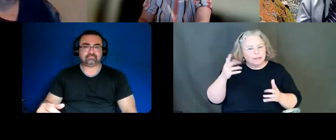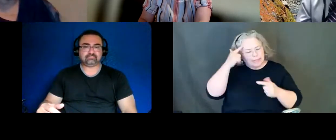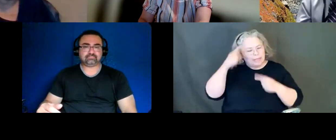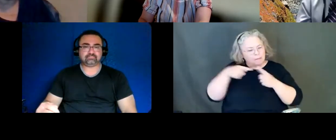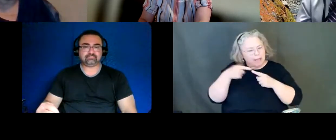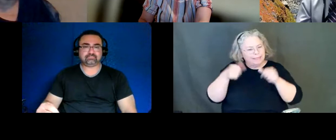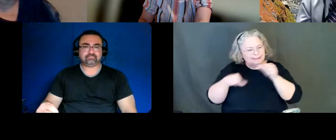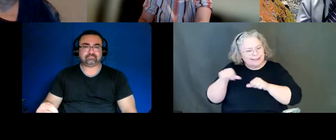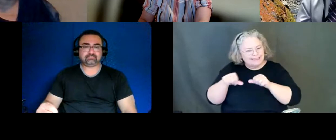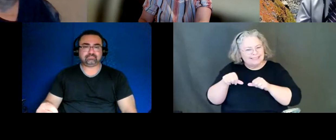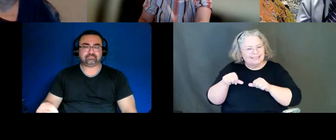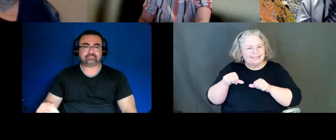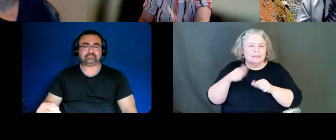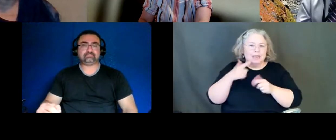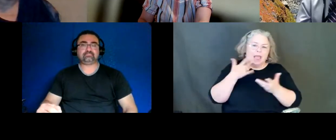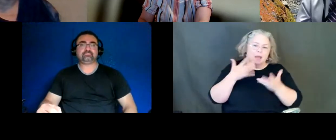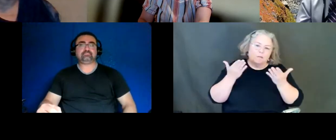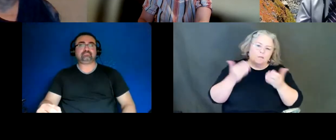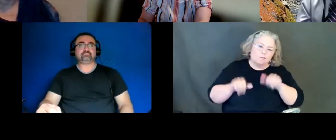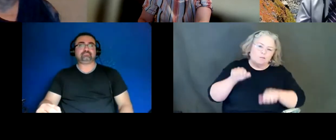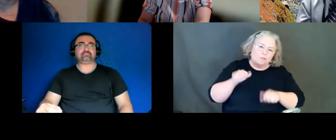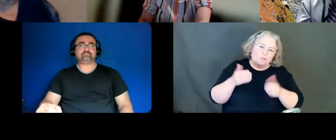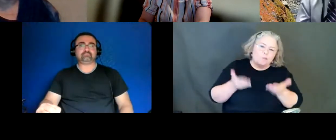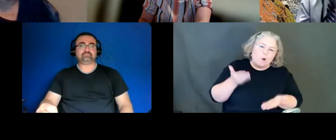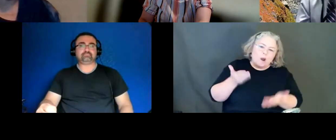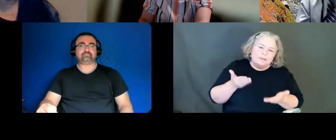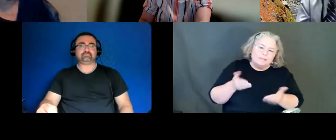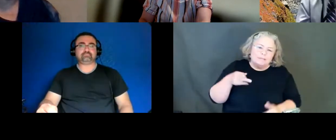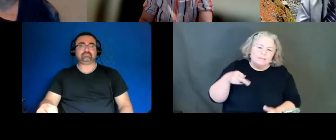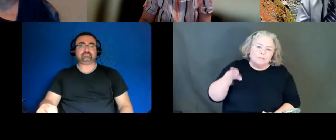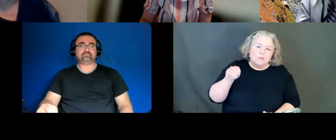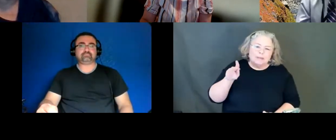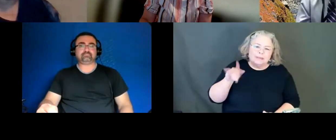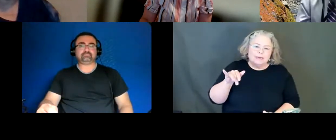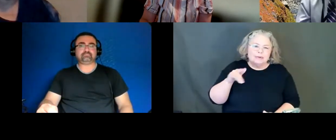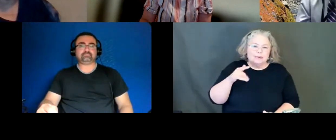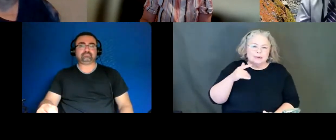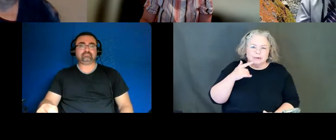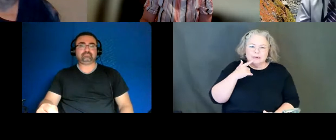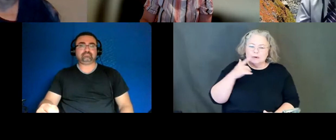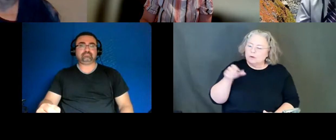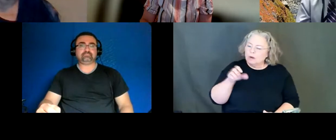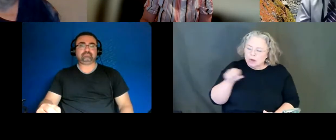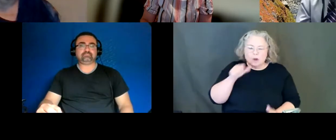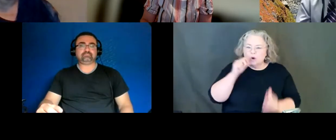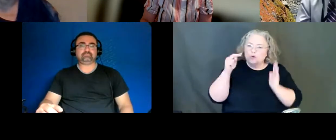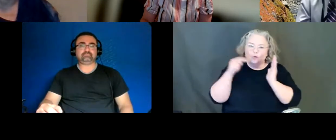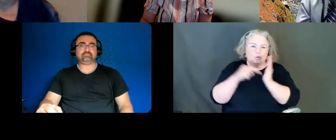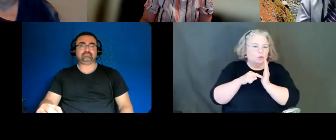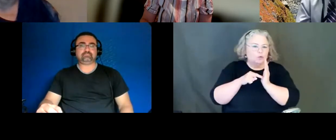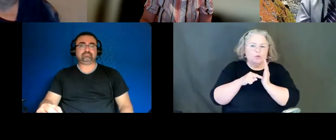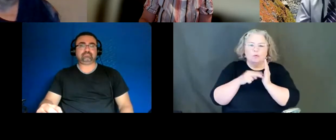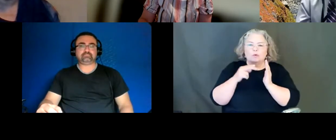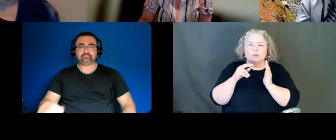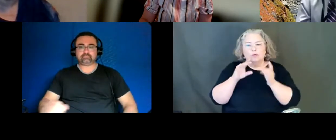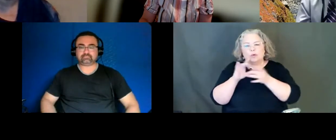And also looking at probabilities, because sometimes people will put statements out, but don't look at risk, relative risk